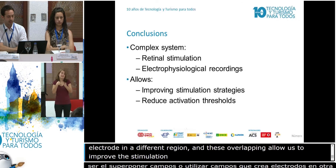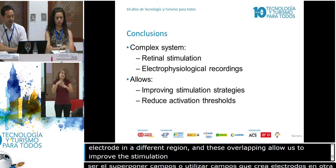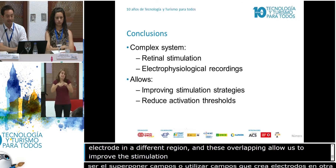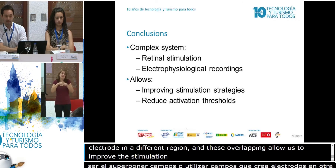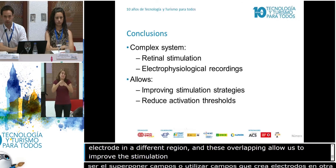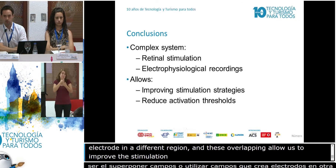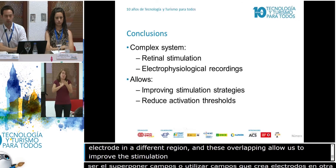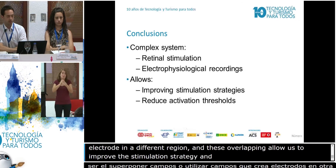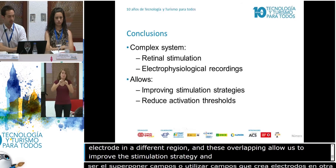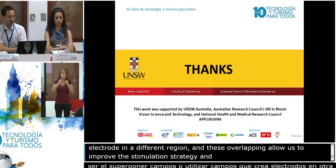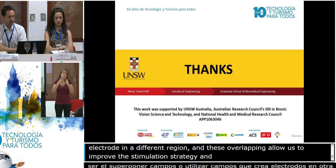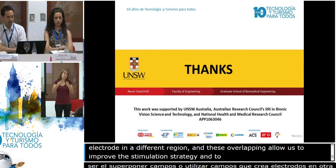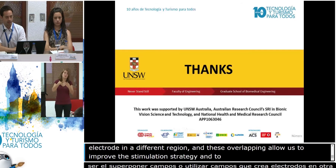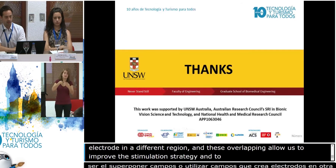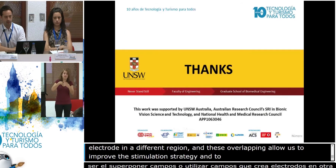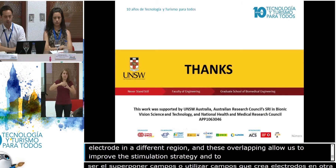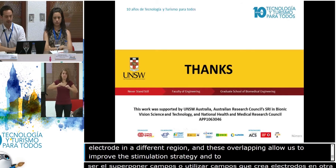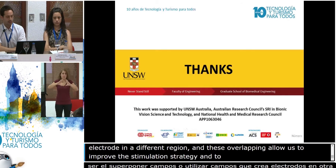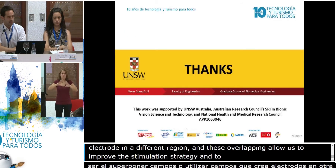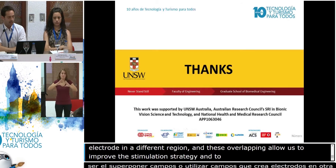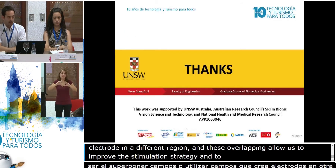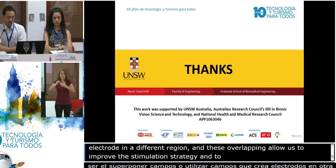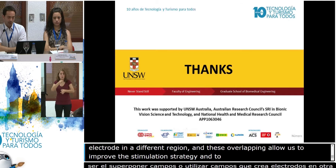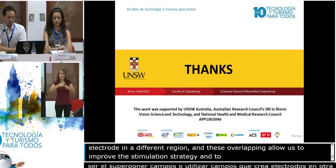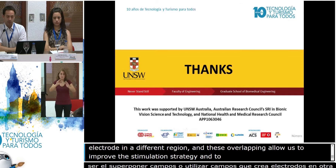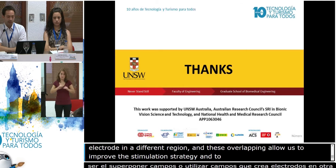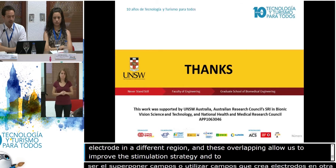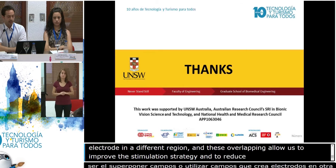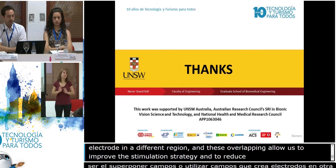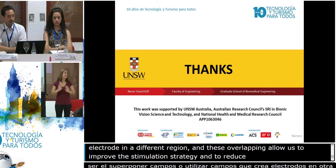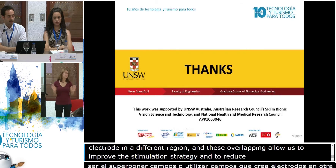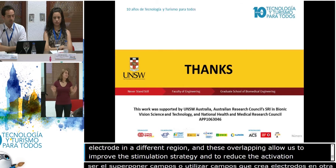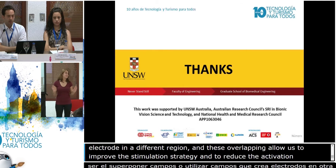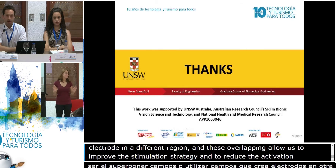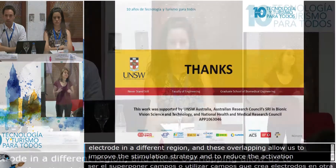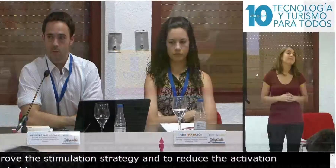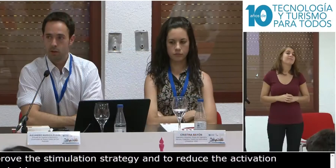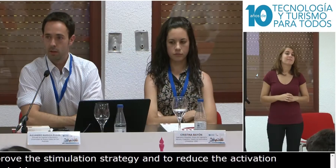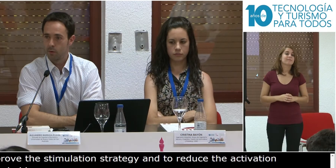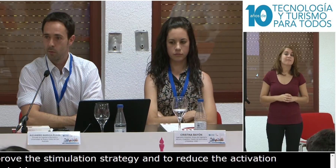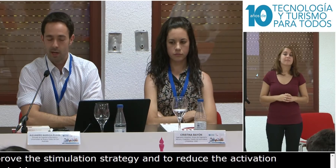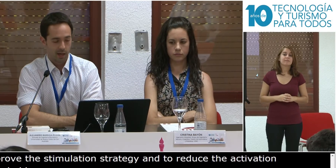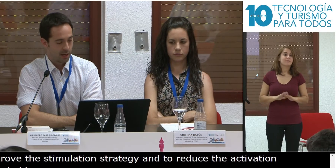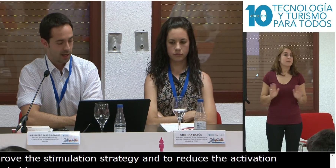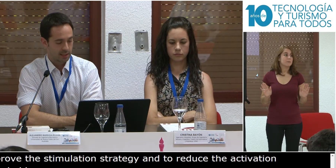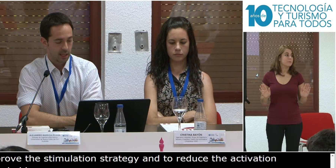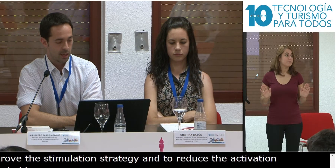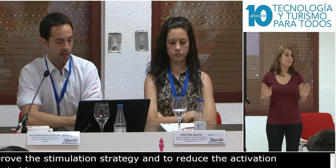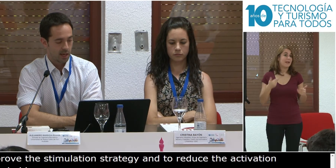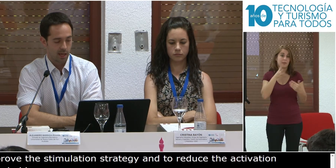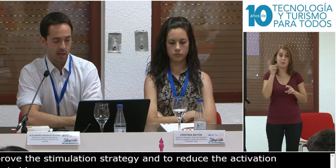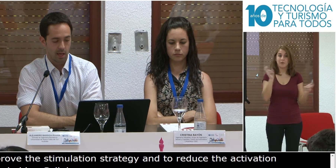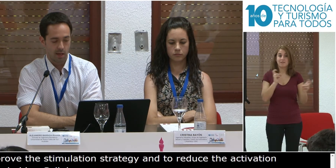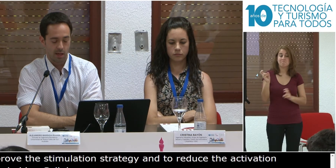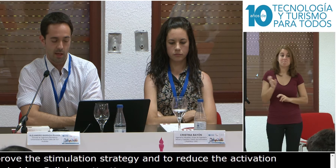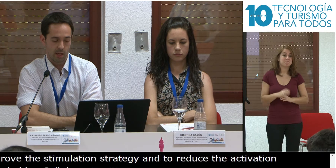to reduce the activation thresholds. Cellular activation thresholds. Thank you very much. That was all that